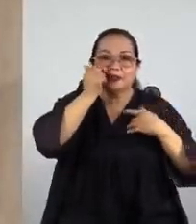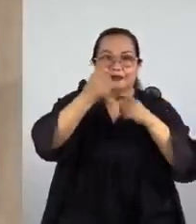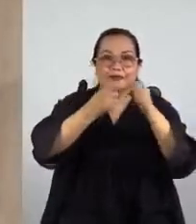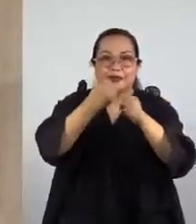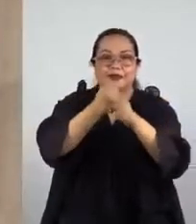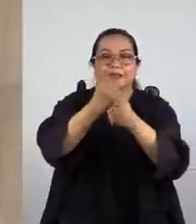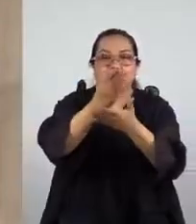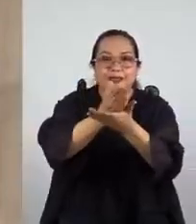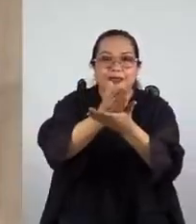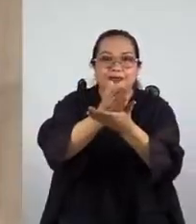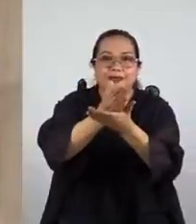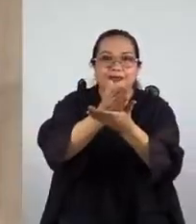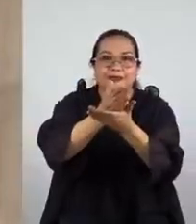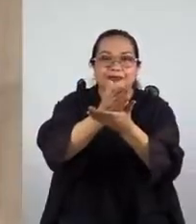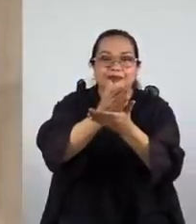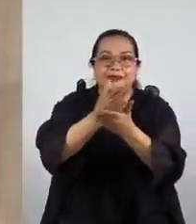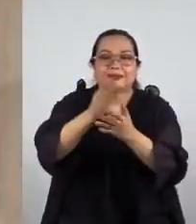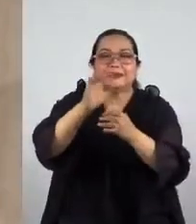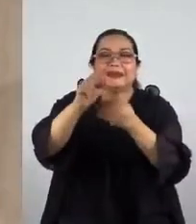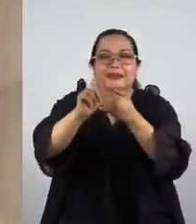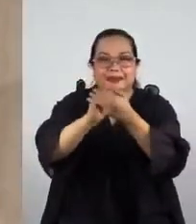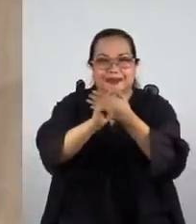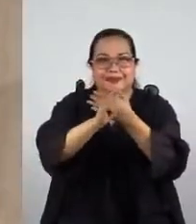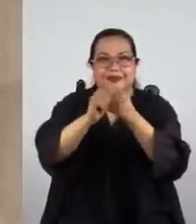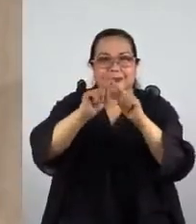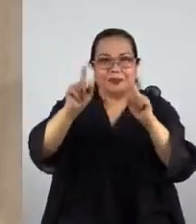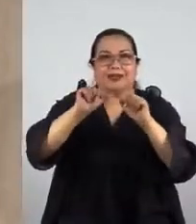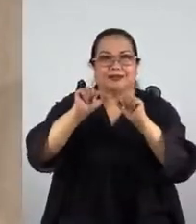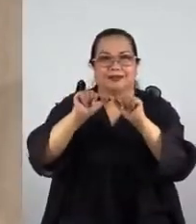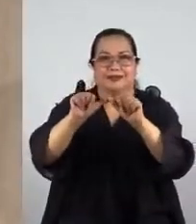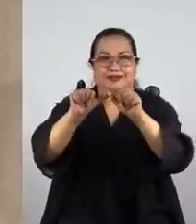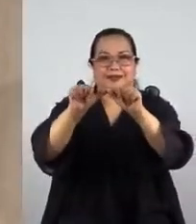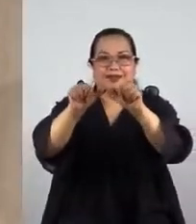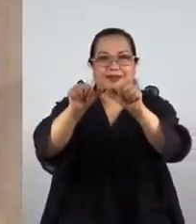stopover, and we are moving still.